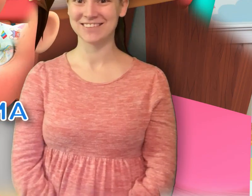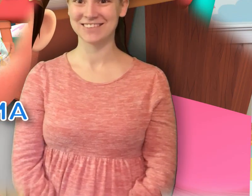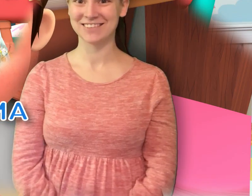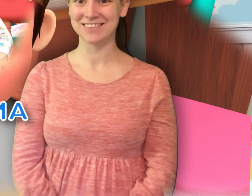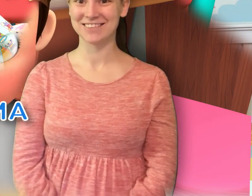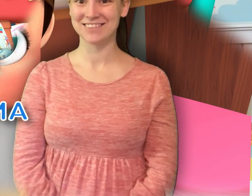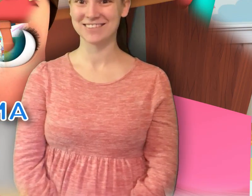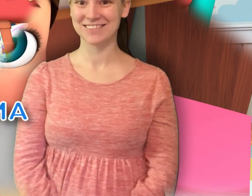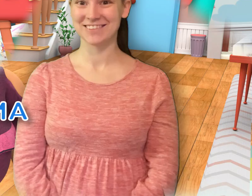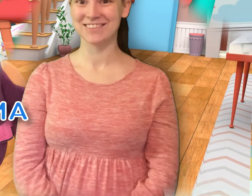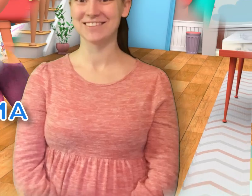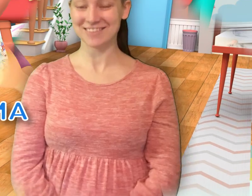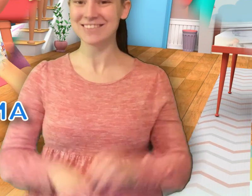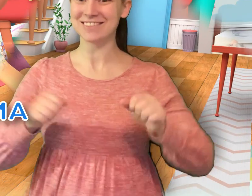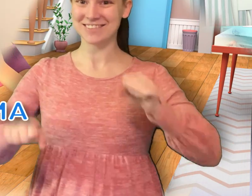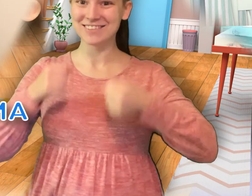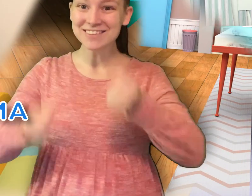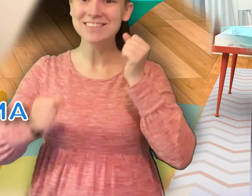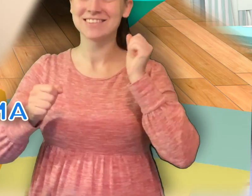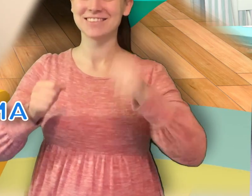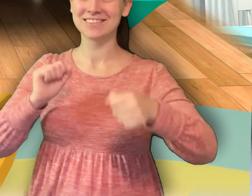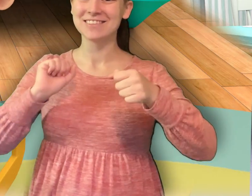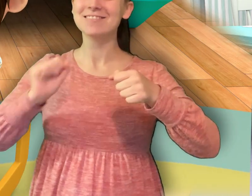Johnny Johnny yes